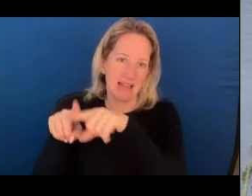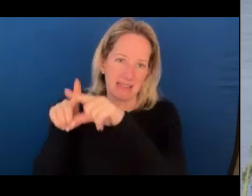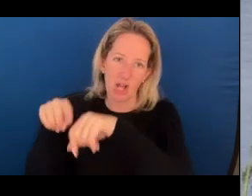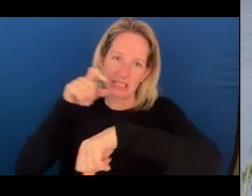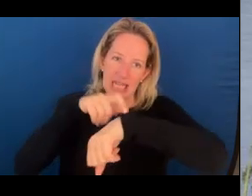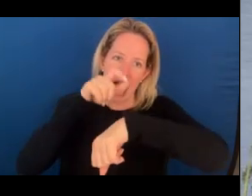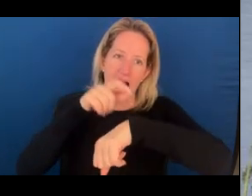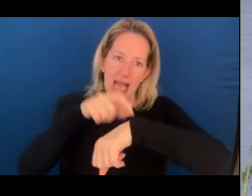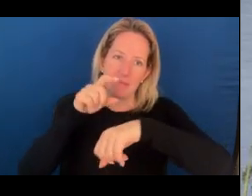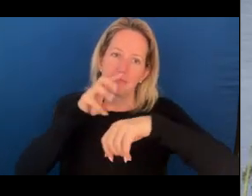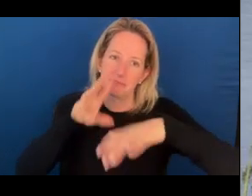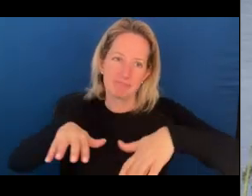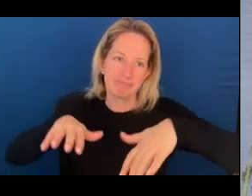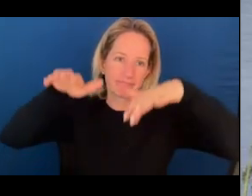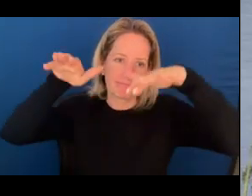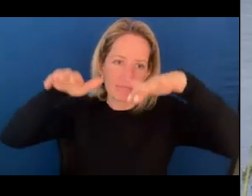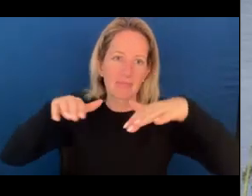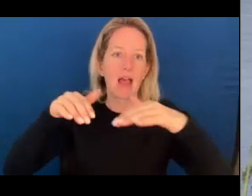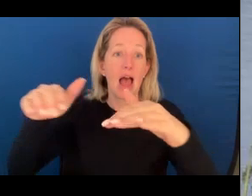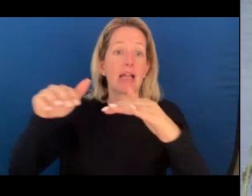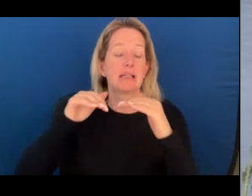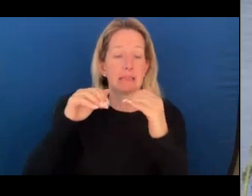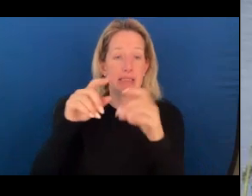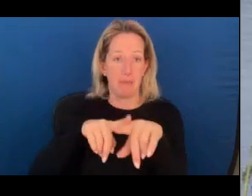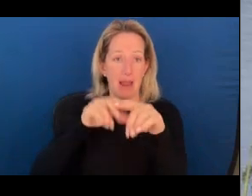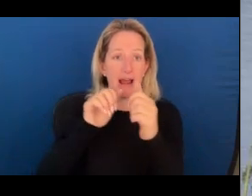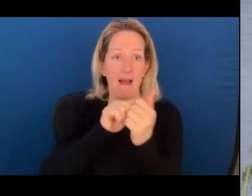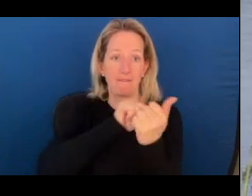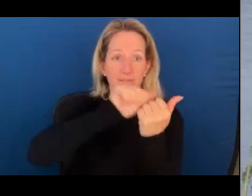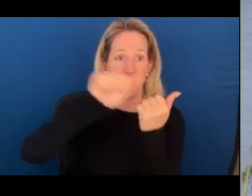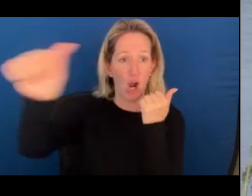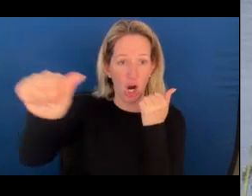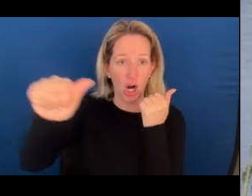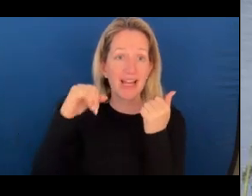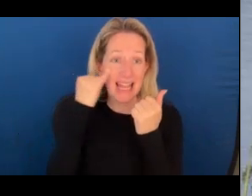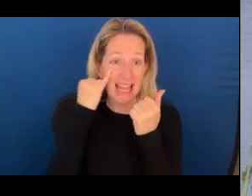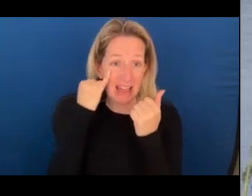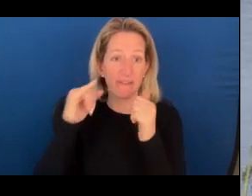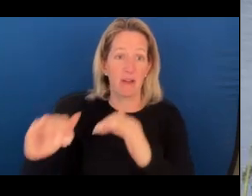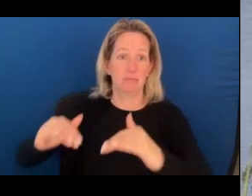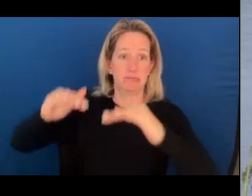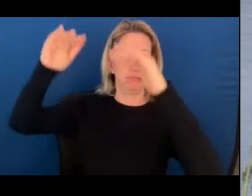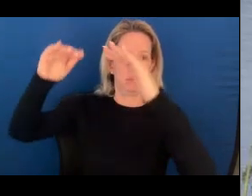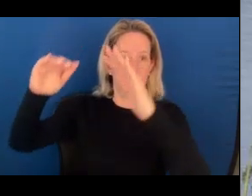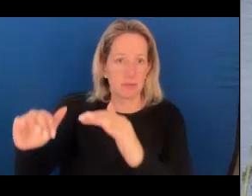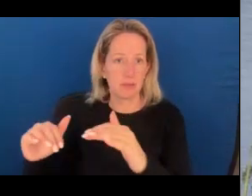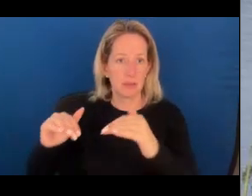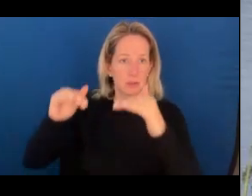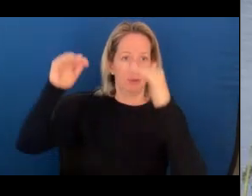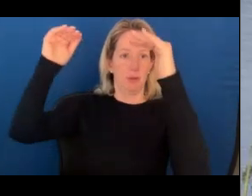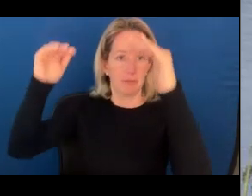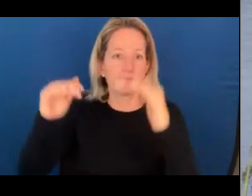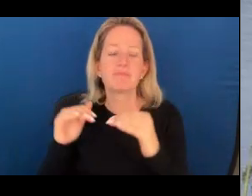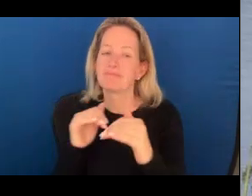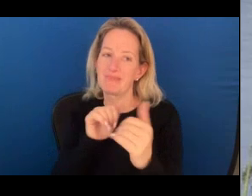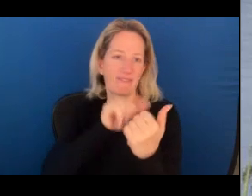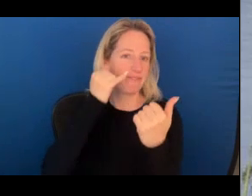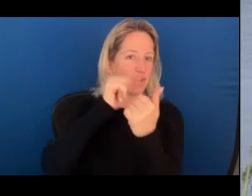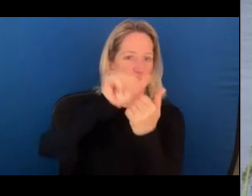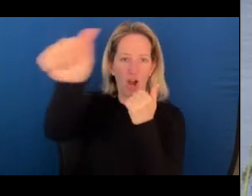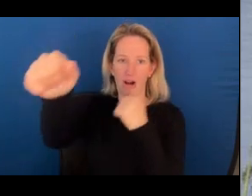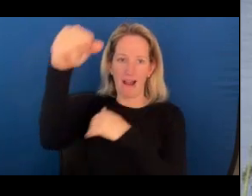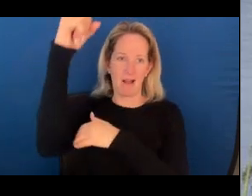So if they're too far out towards the creek and they're inundated pretty frequently, then yeah, shipworms are a problem, but they'll just sort of fall